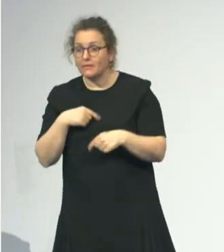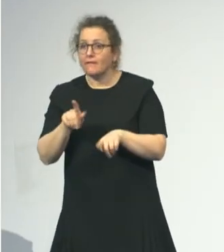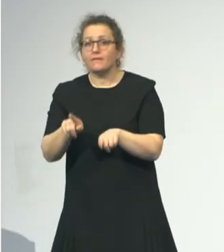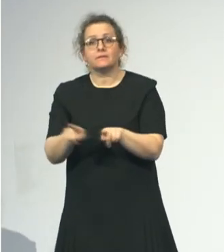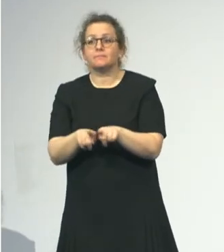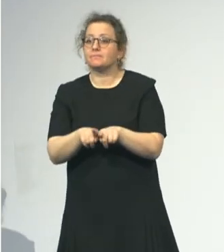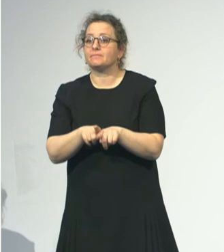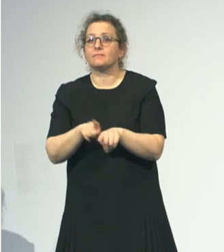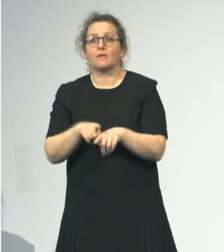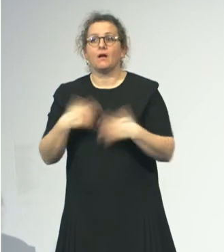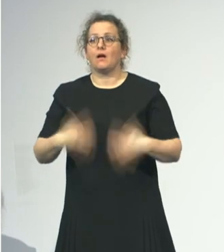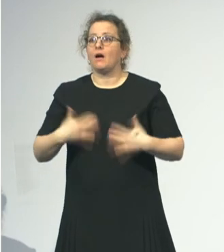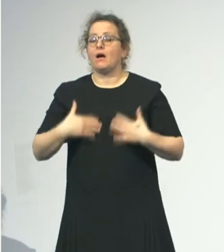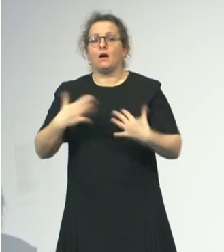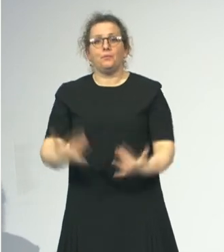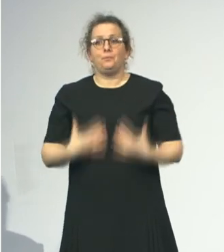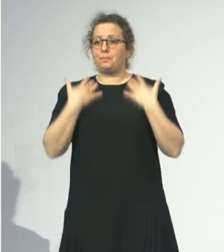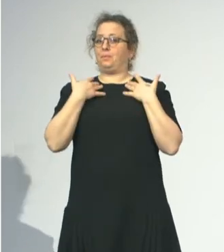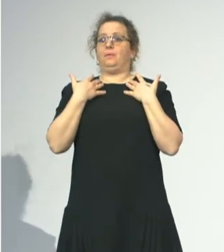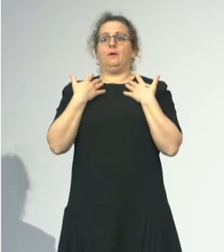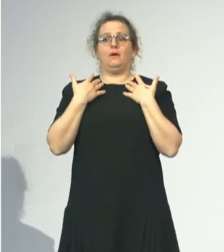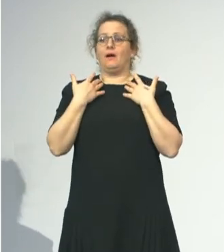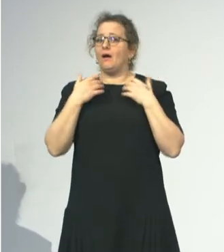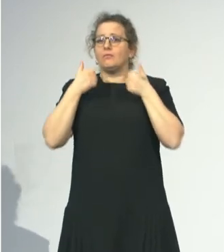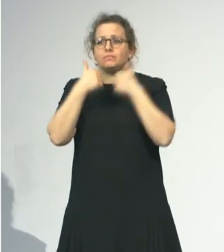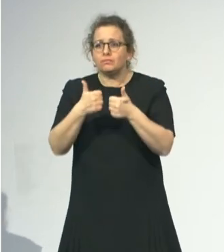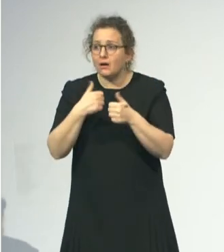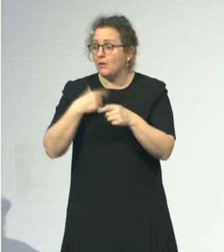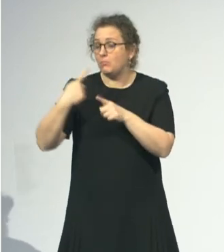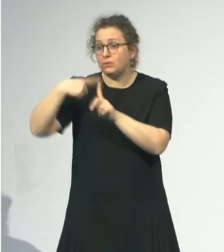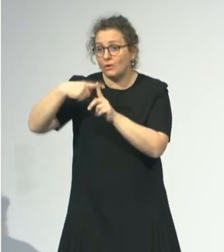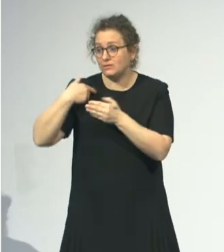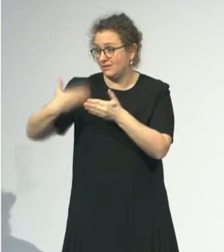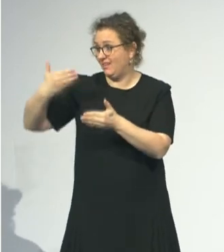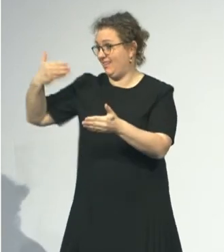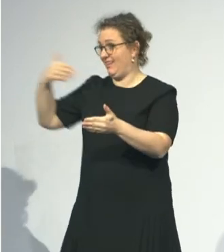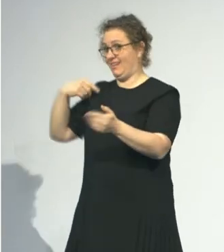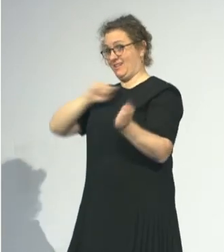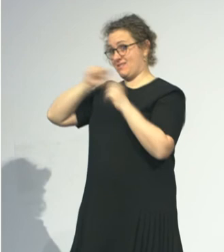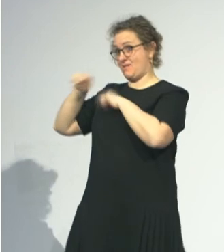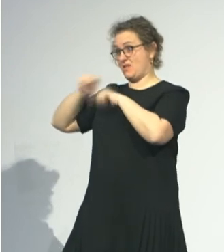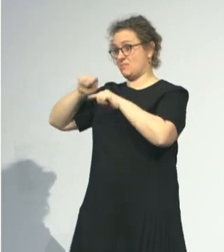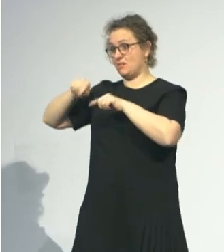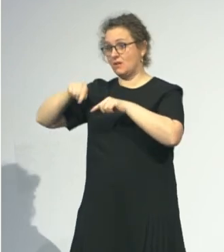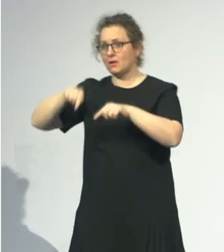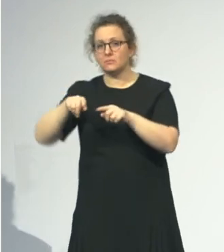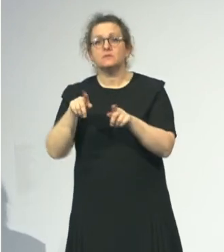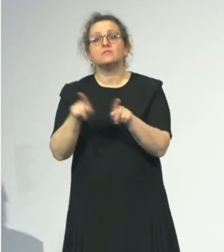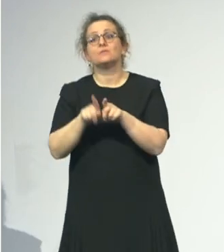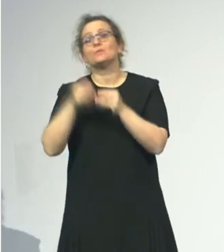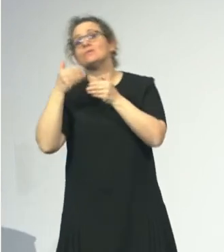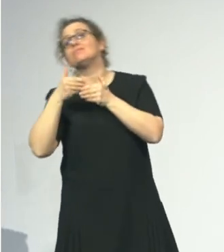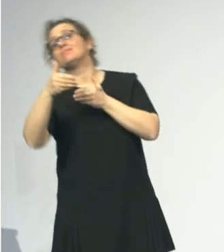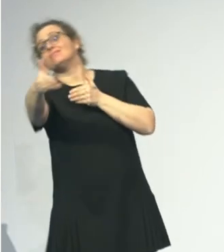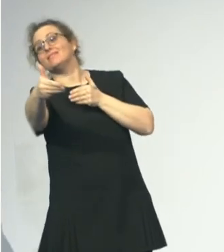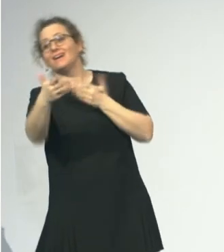in the past. Always in the present and the future. Yeah. And because When we arrive in Brazil